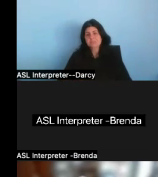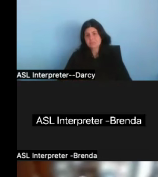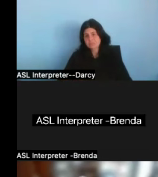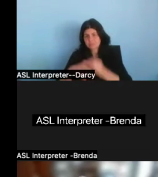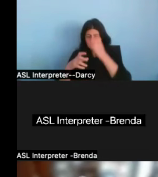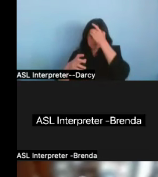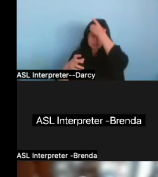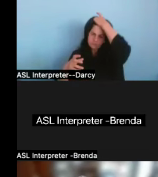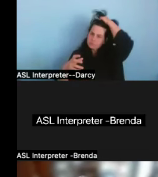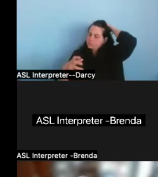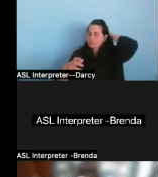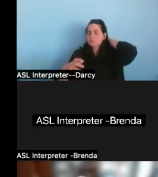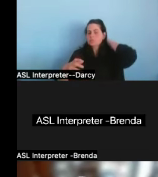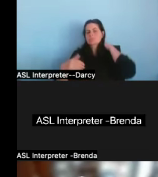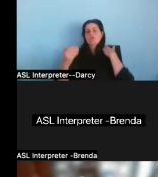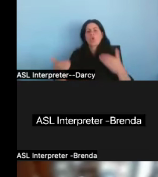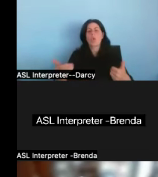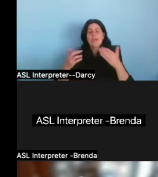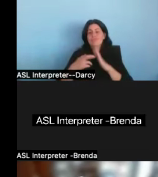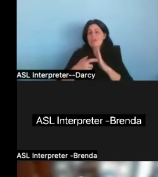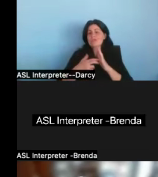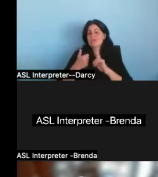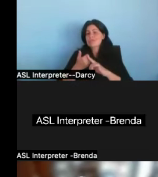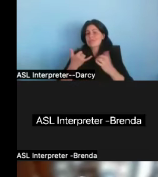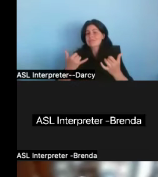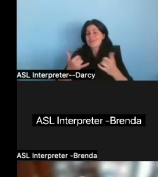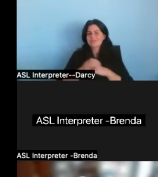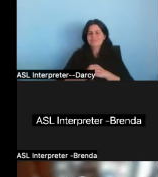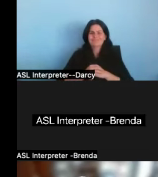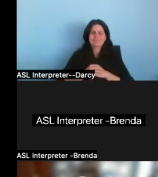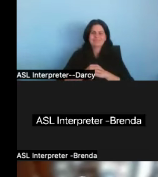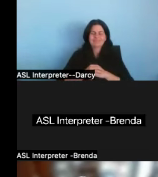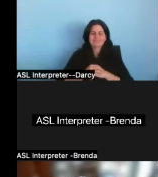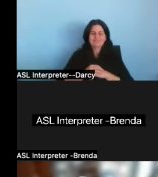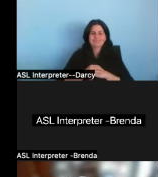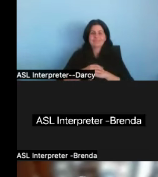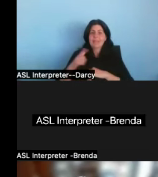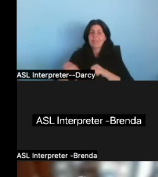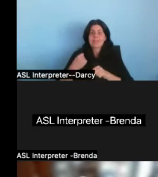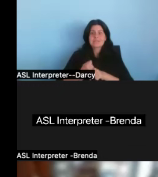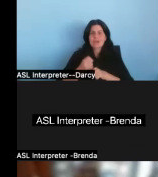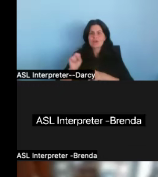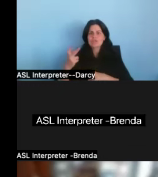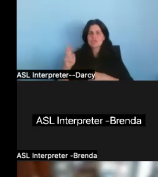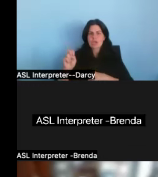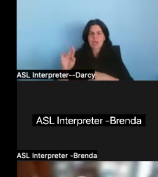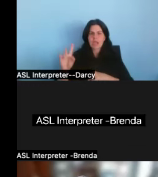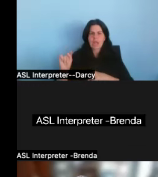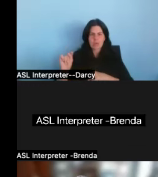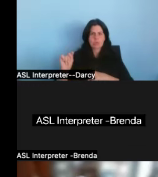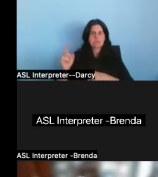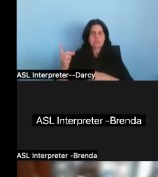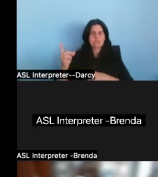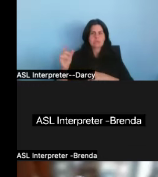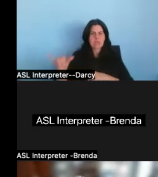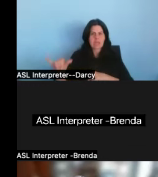can register today. And this year is Shakeout Day, always on the third Thursday of October, is on October